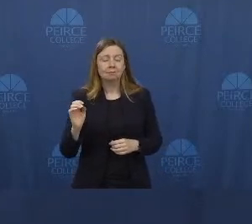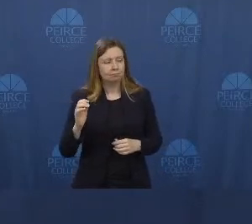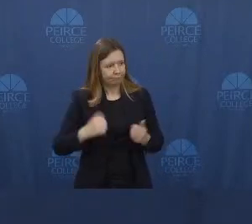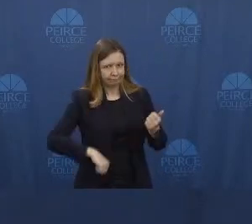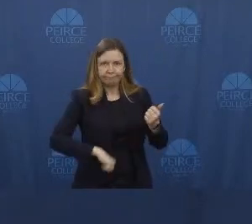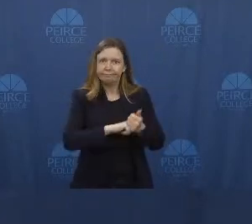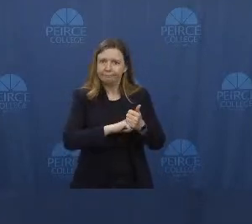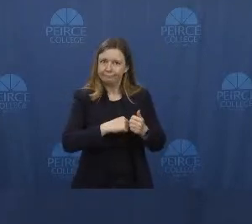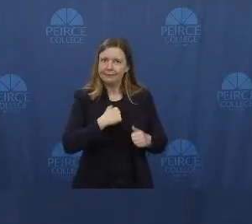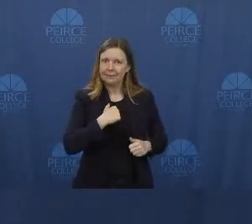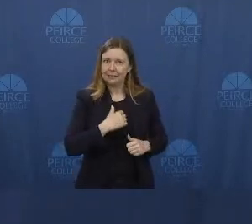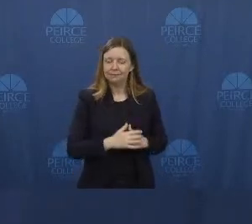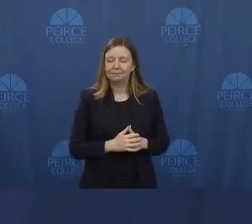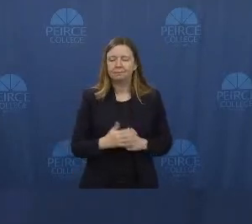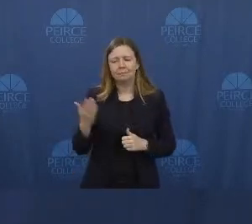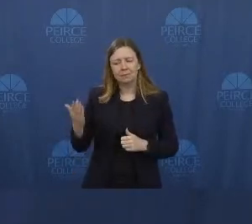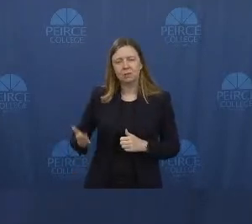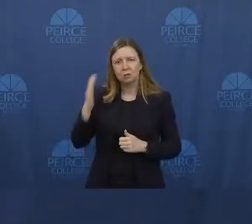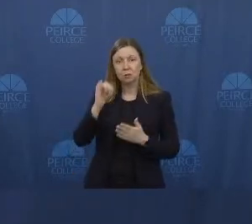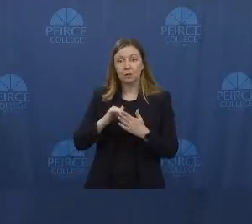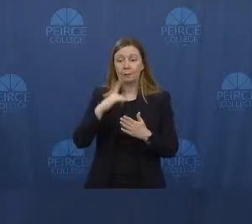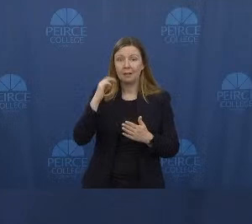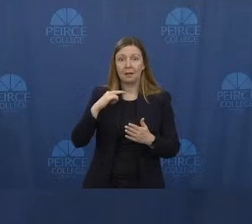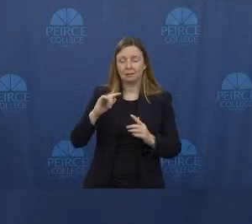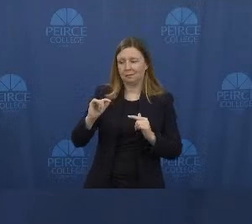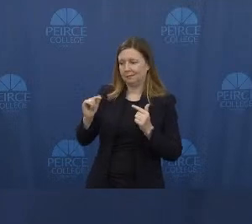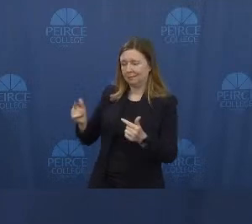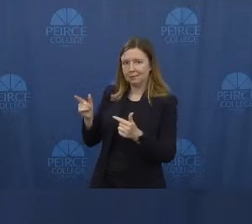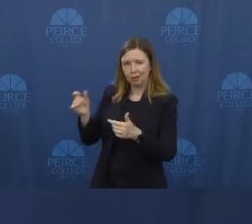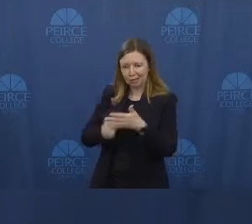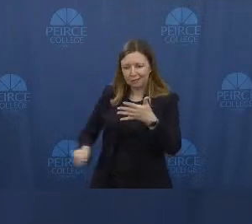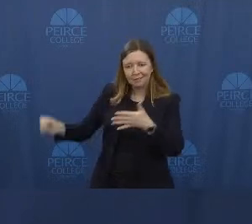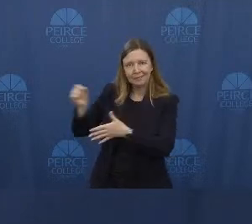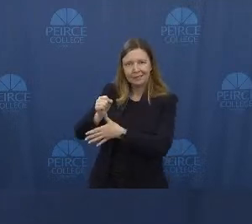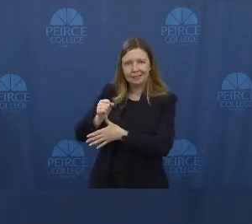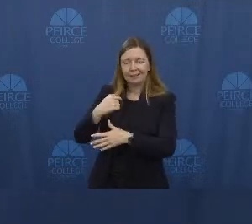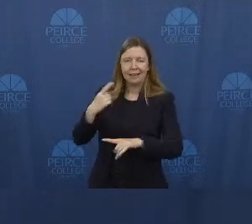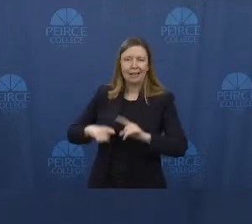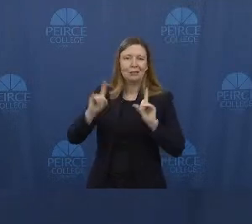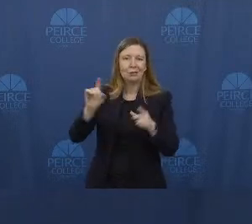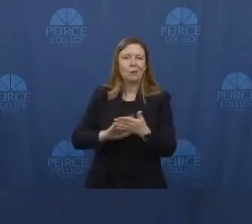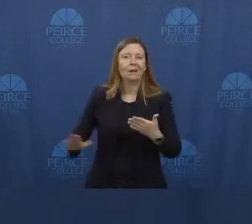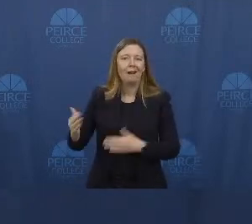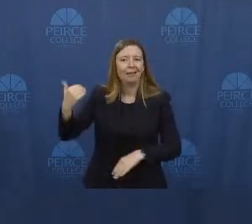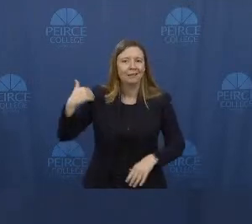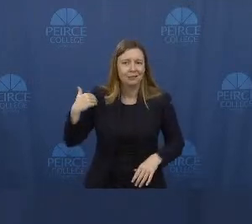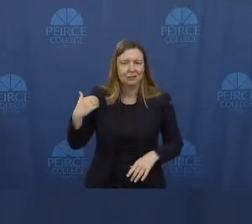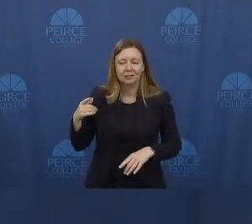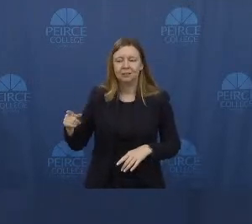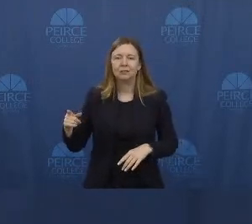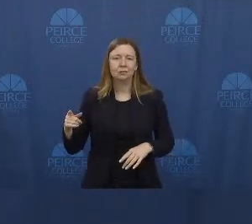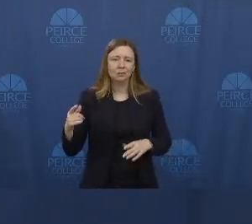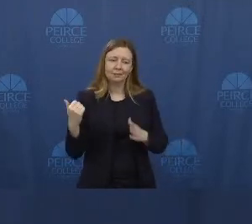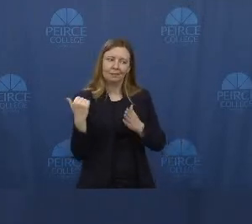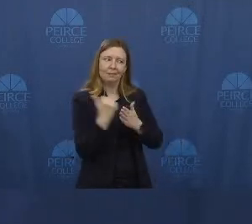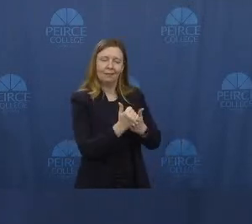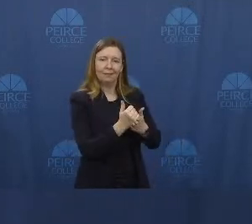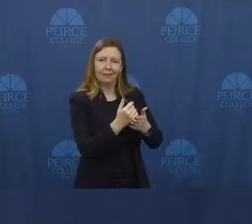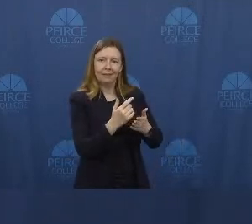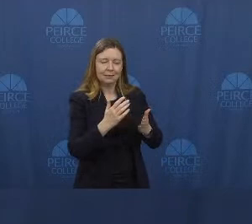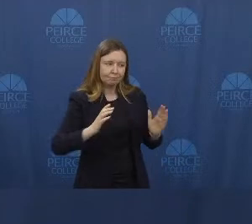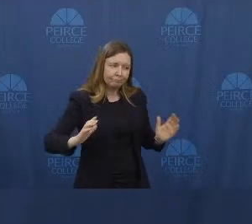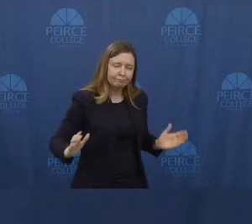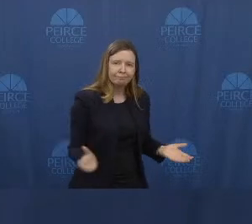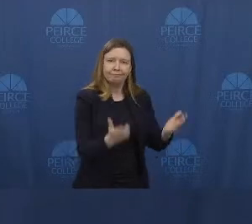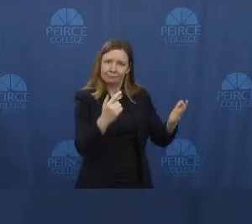support. She knew that because I put her first, I couldn't go to college. So she paid me back. She pushed